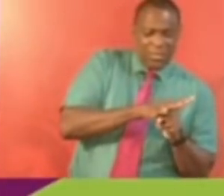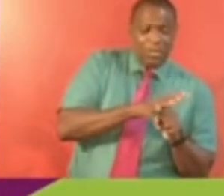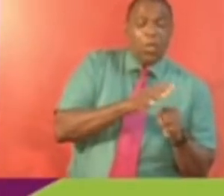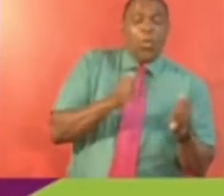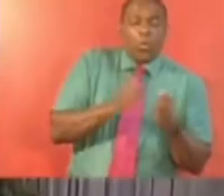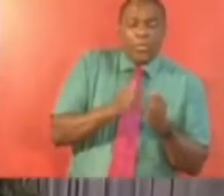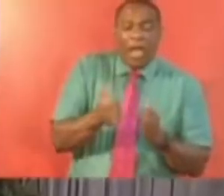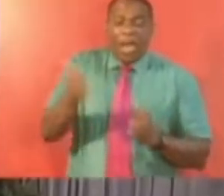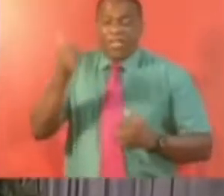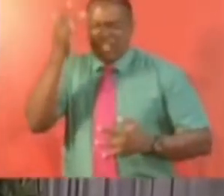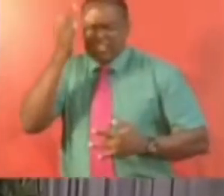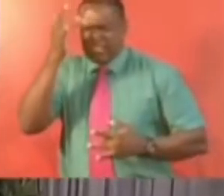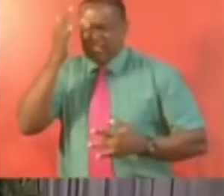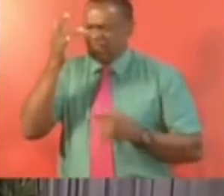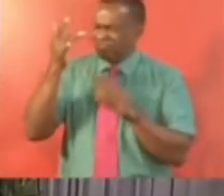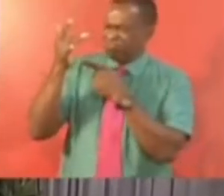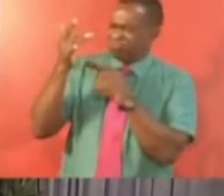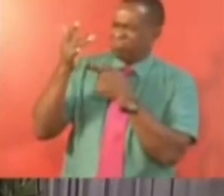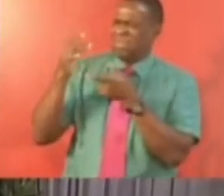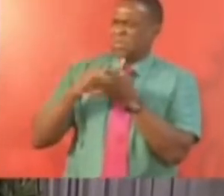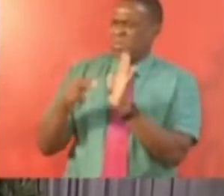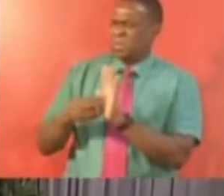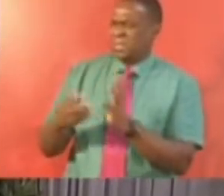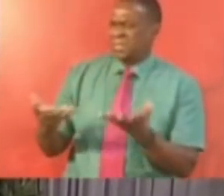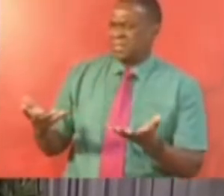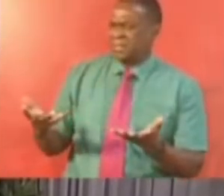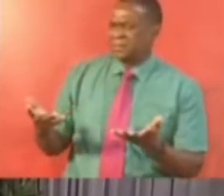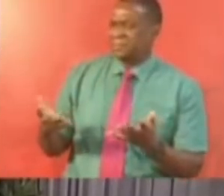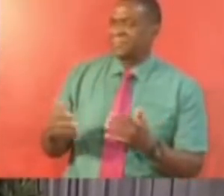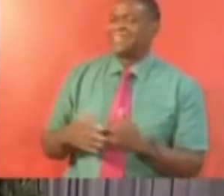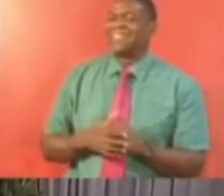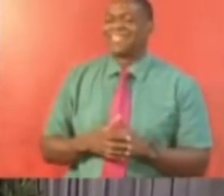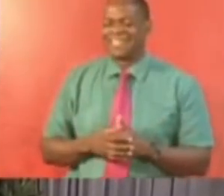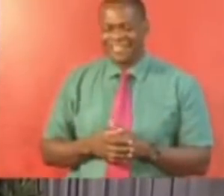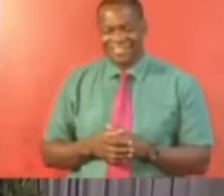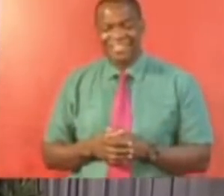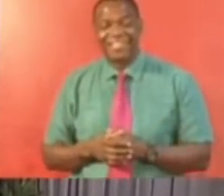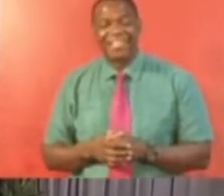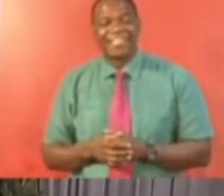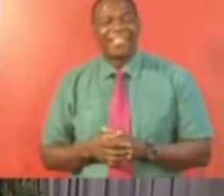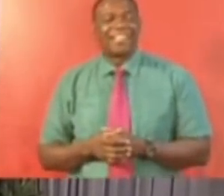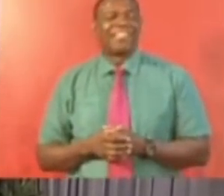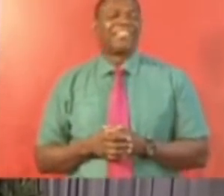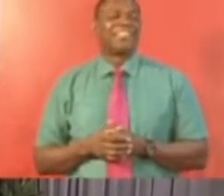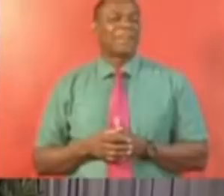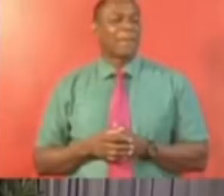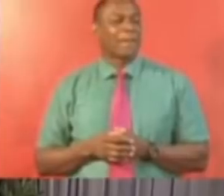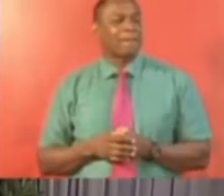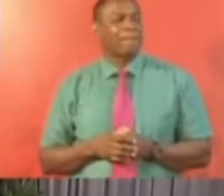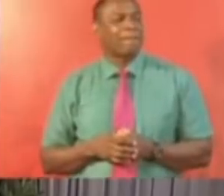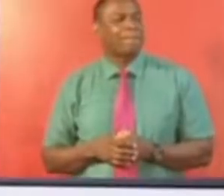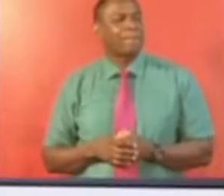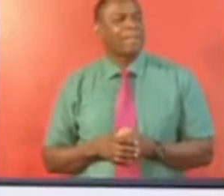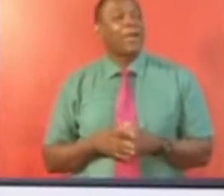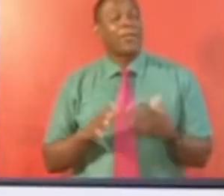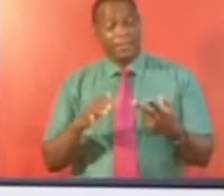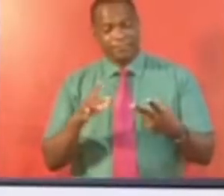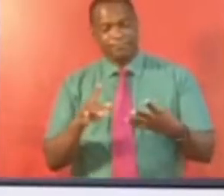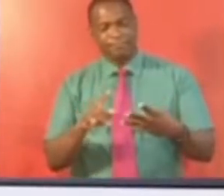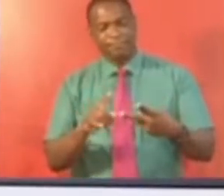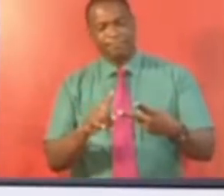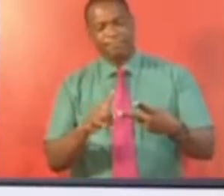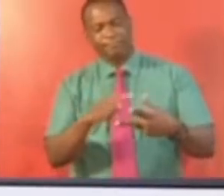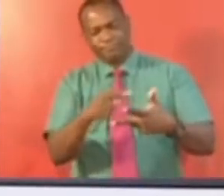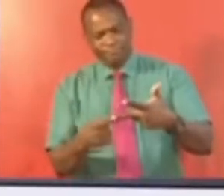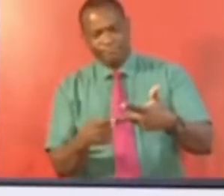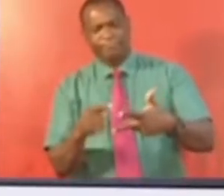Thank you very much, CMO. I know we have a few extra questions there. I'll respond for us, please. So in terms of your medical, so persons that